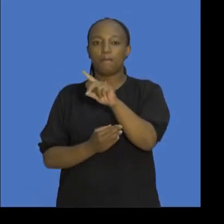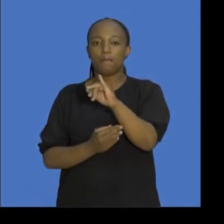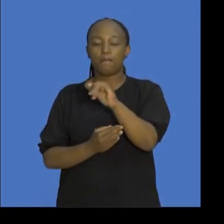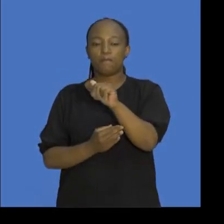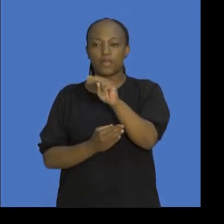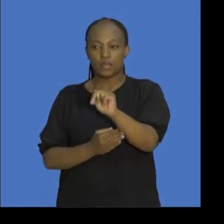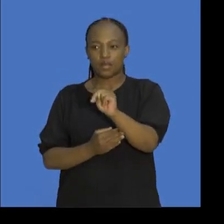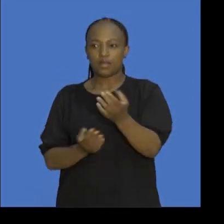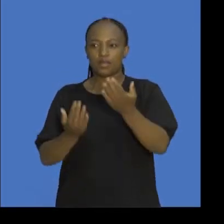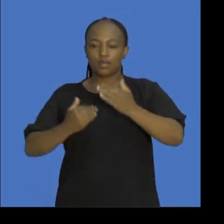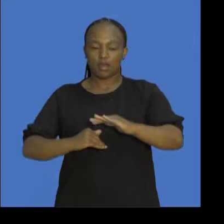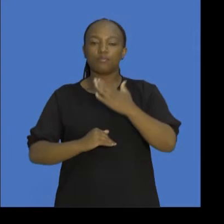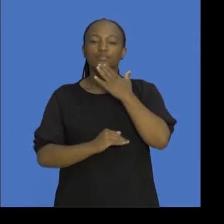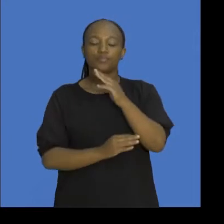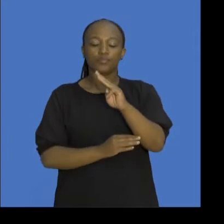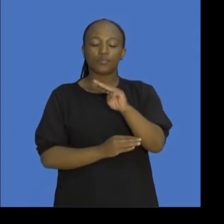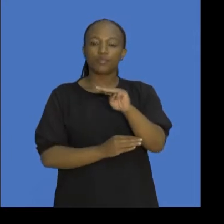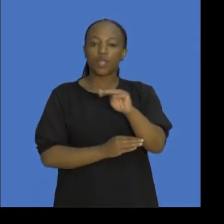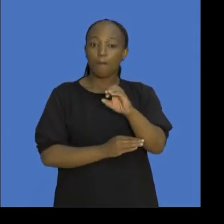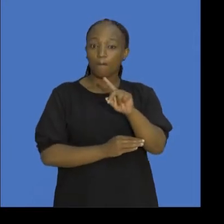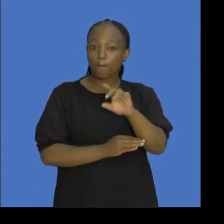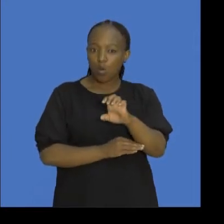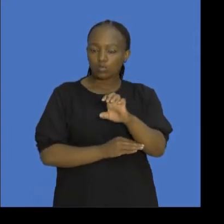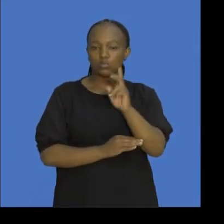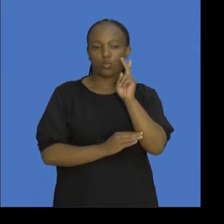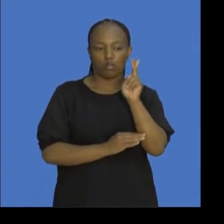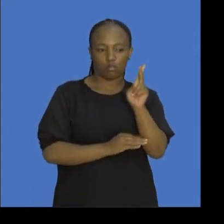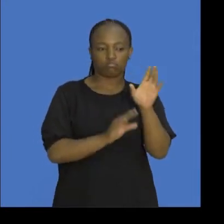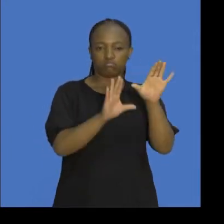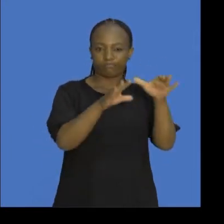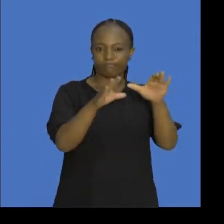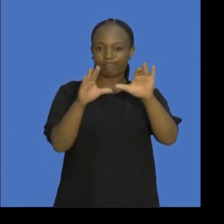Median, we'll look at the mode. Okay.